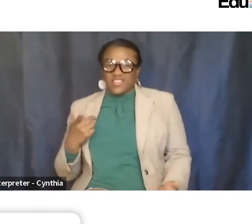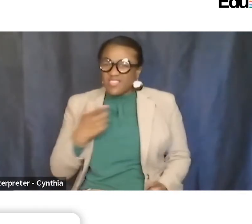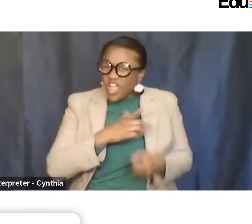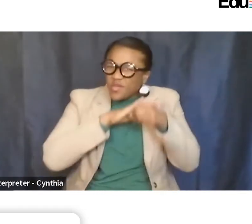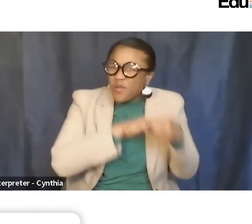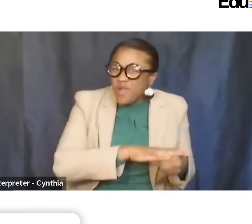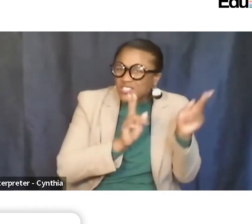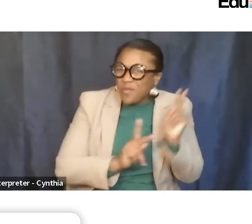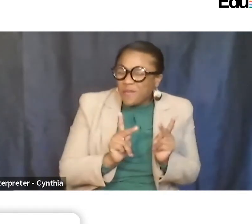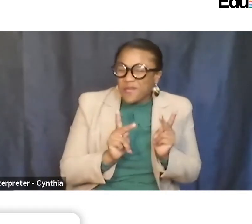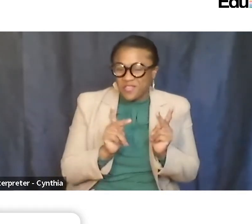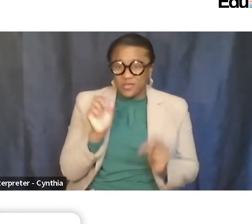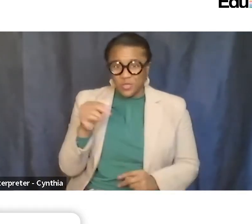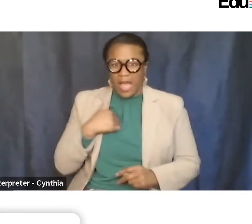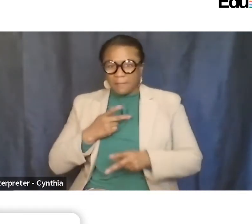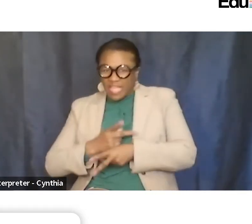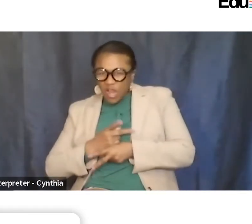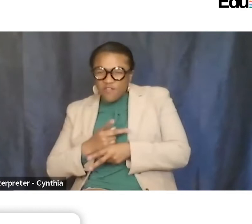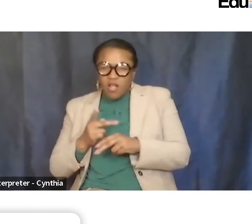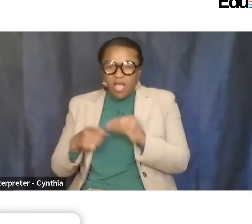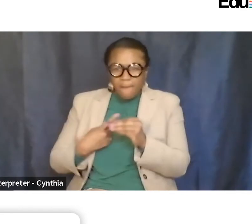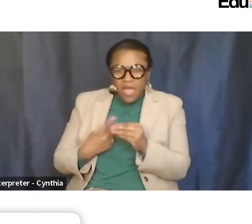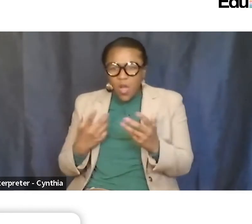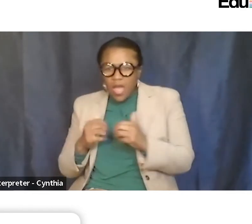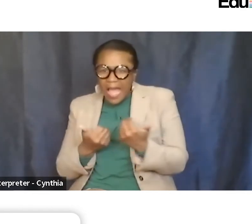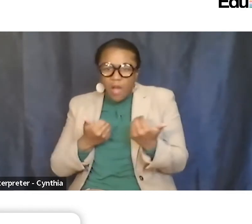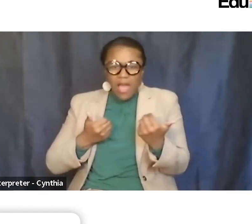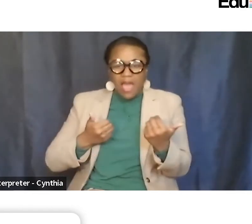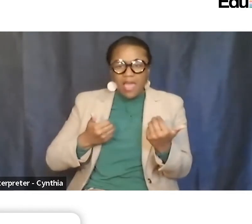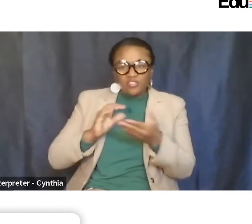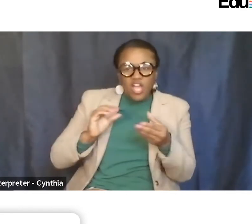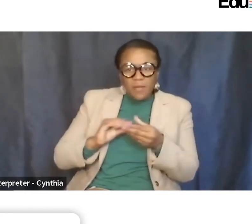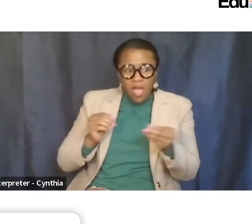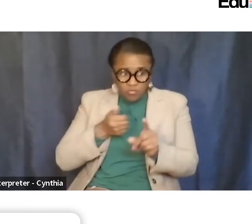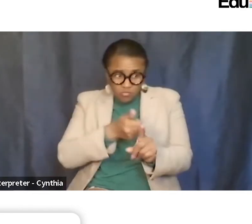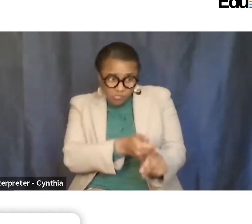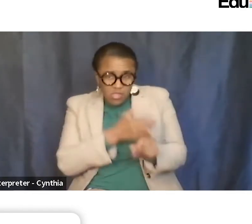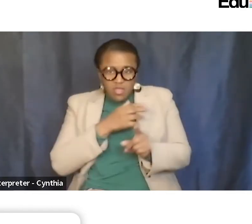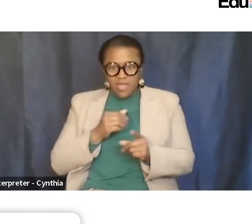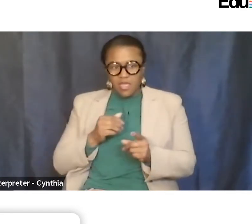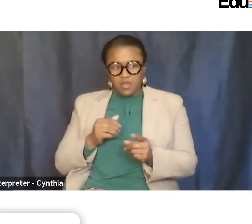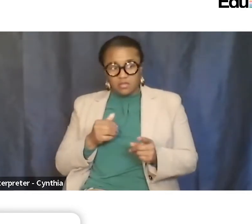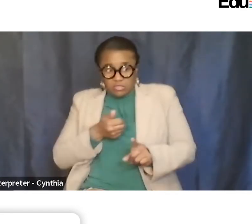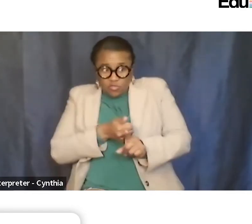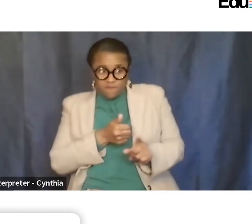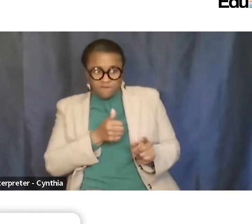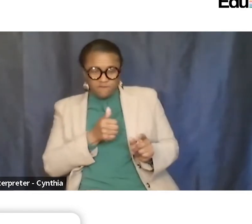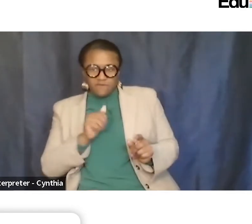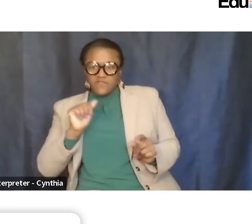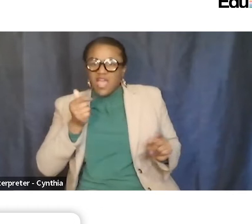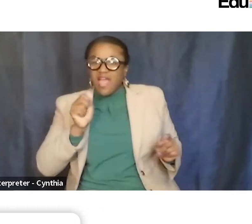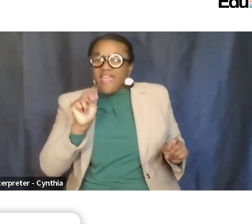the element of autonomy and self-made digital agency, because I